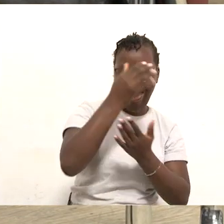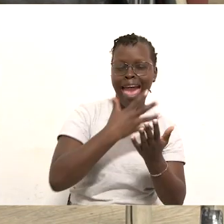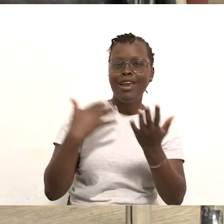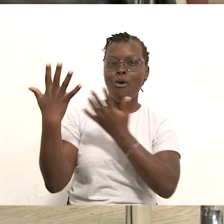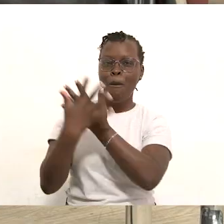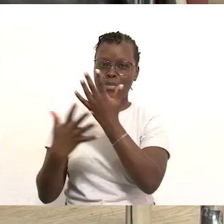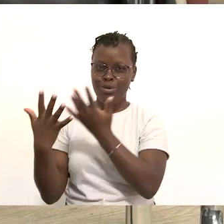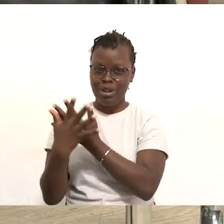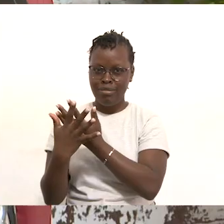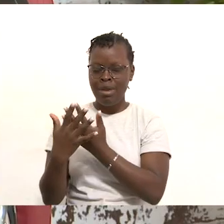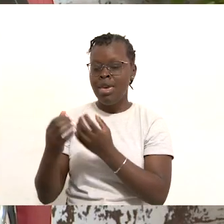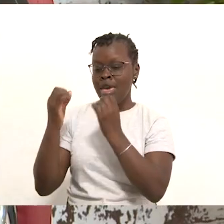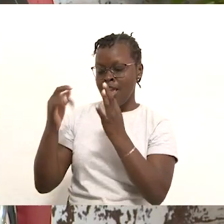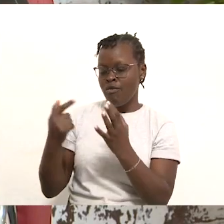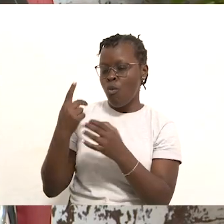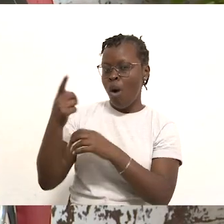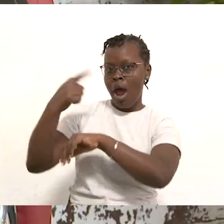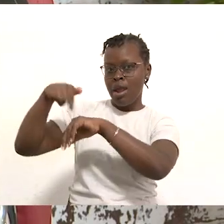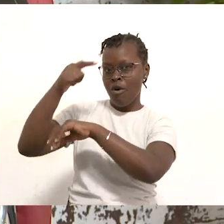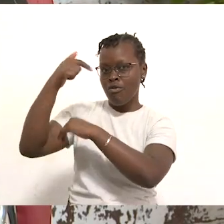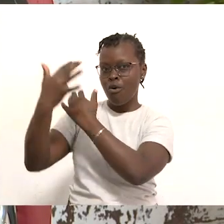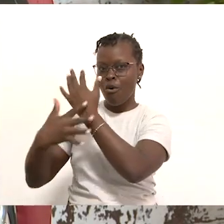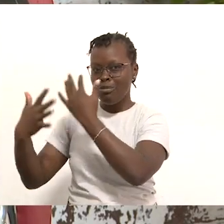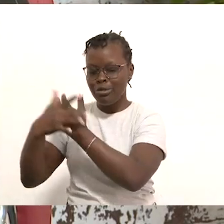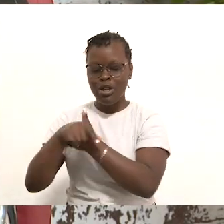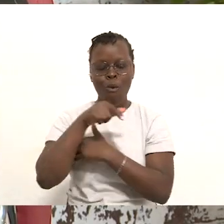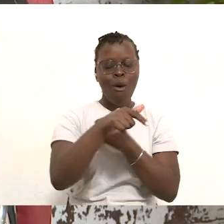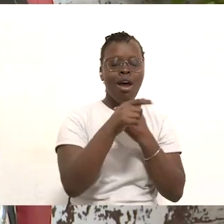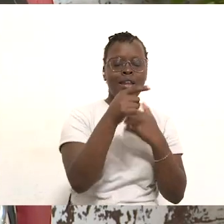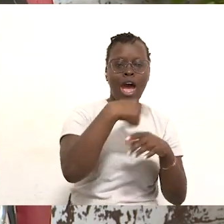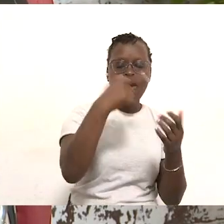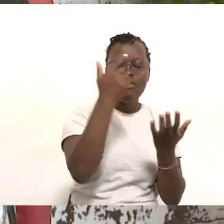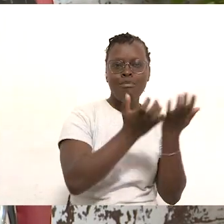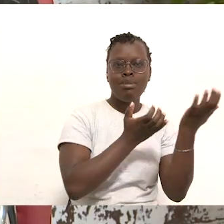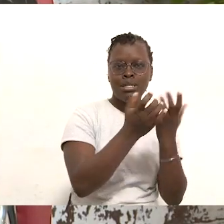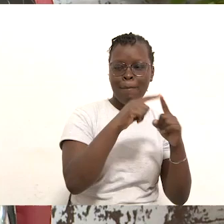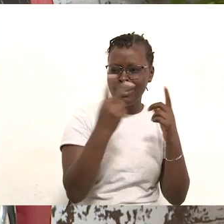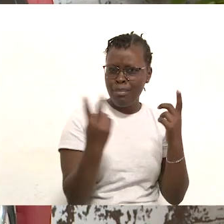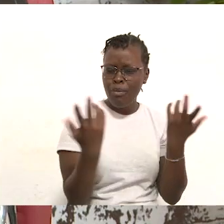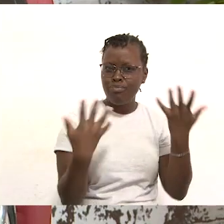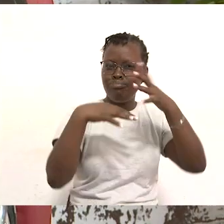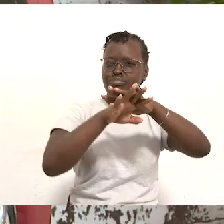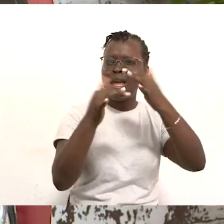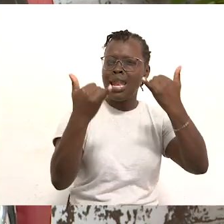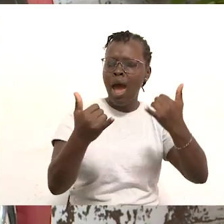each of the subjects. So that one is a loss, because one will not become a specialty either in computer or